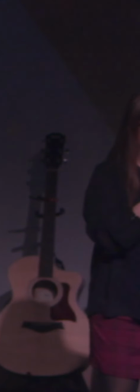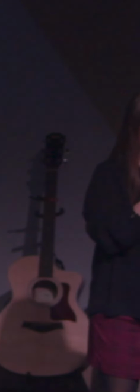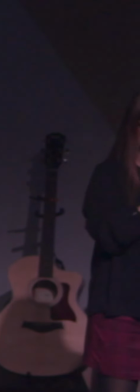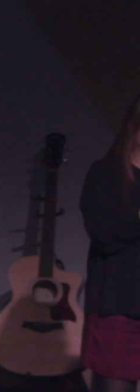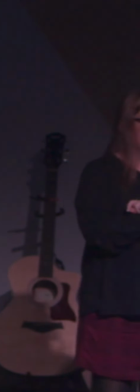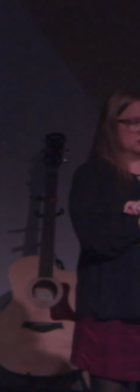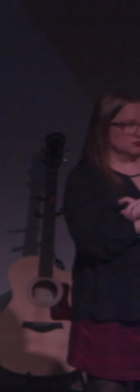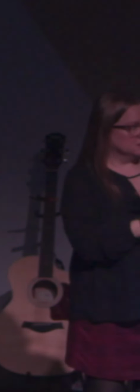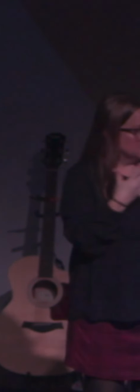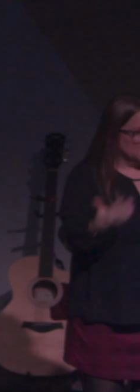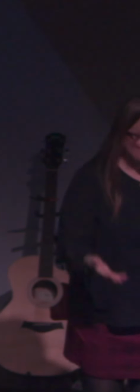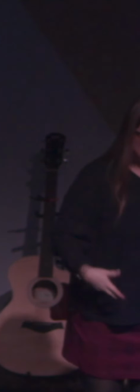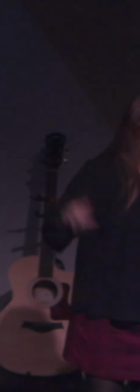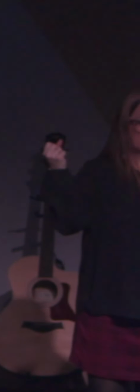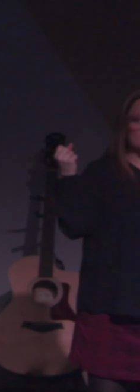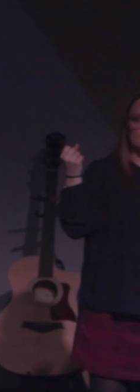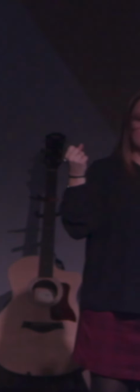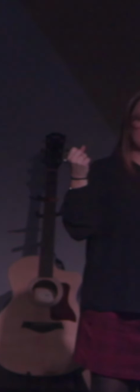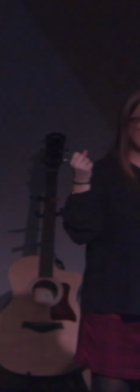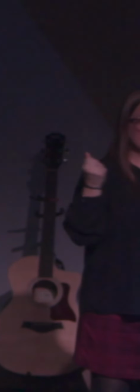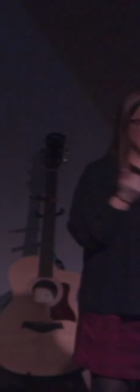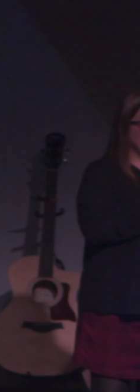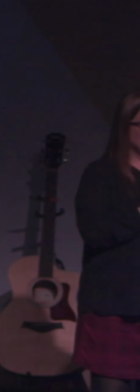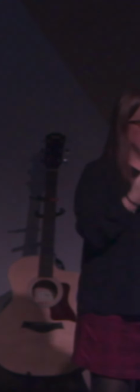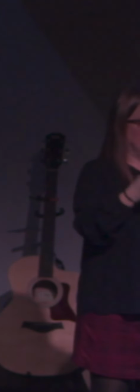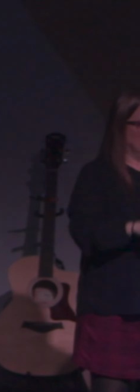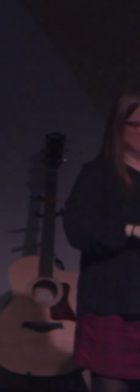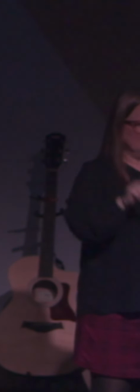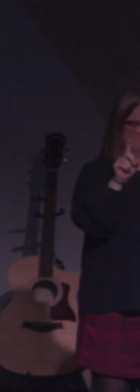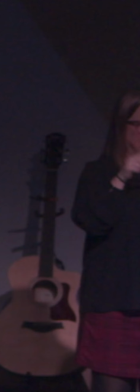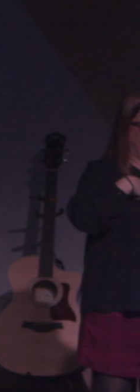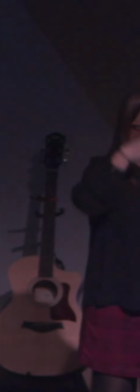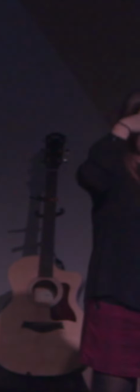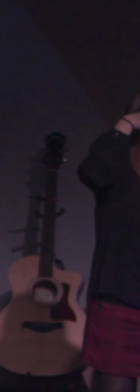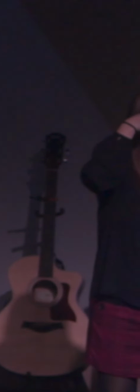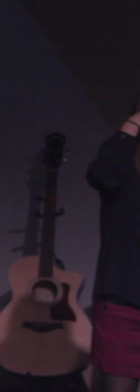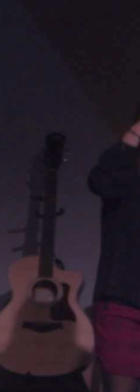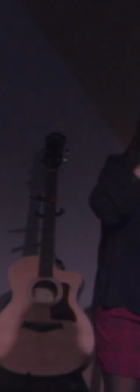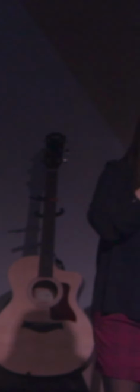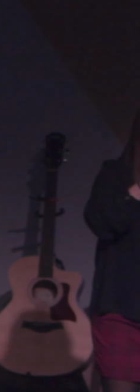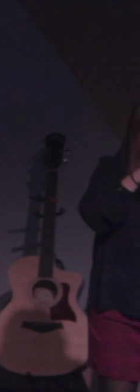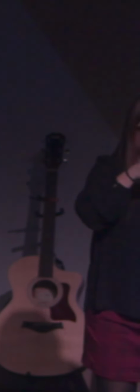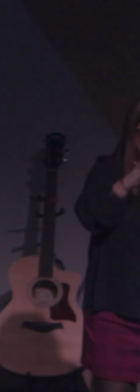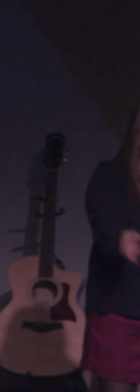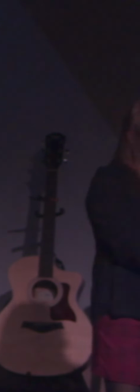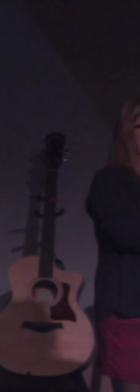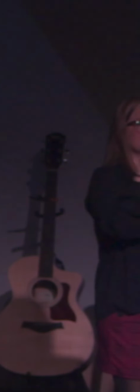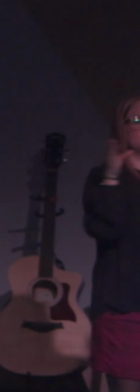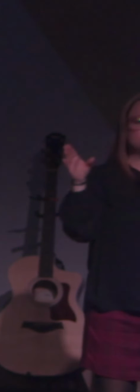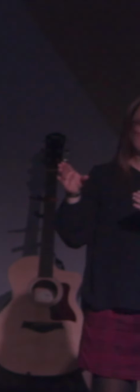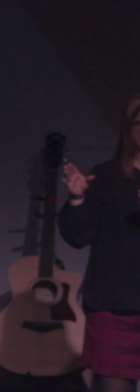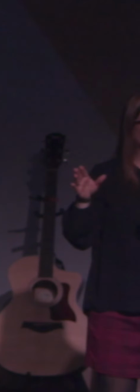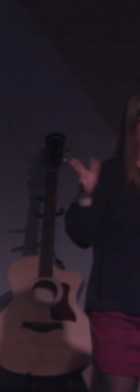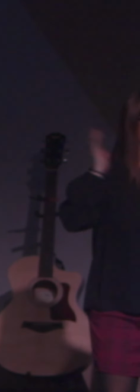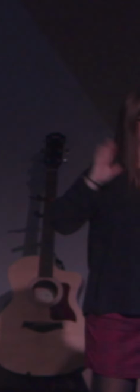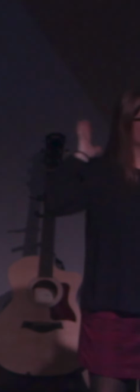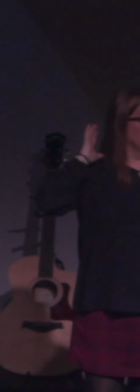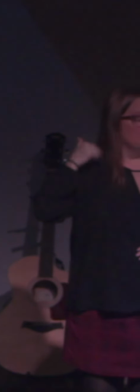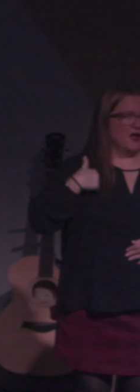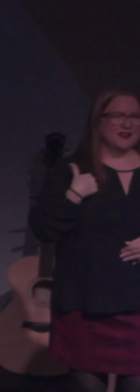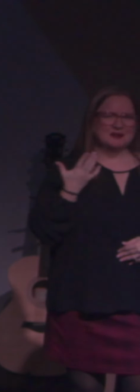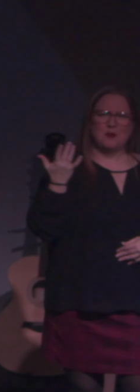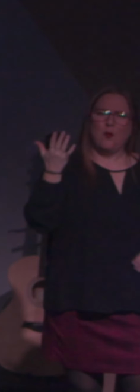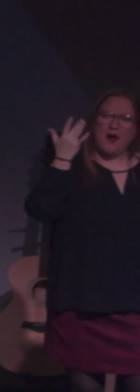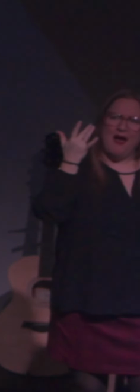underneath us, and everything happened a different way, and I, in my younger years, asked a lot